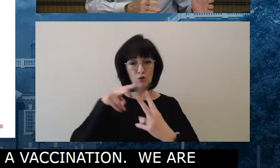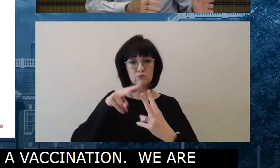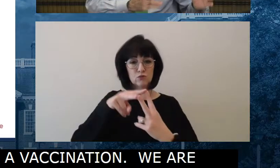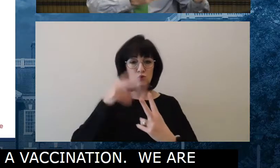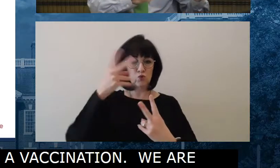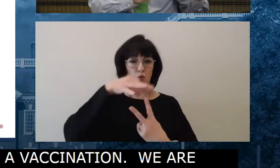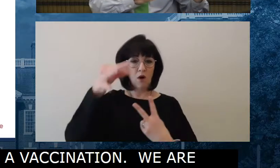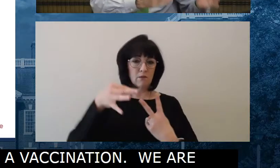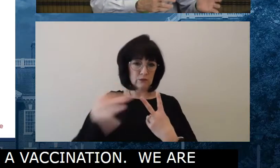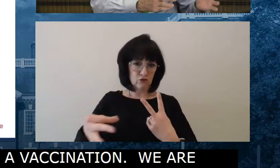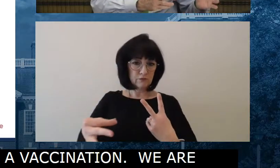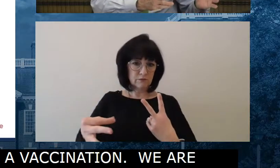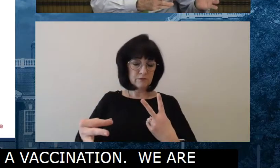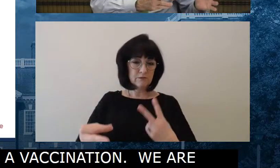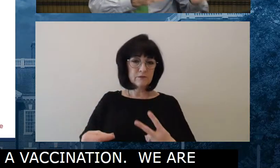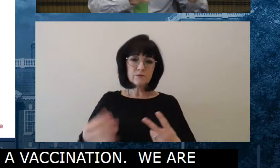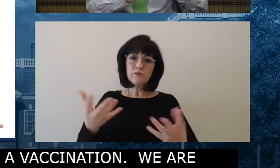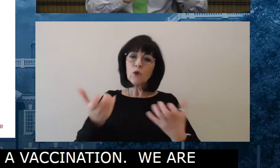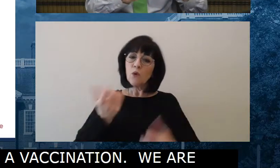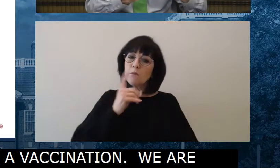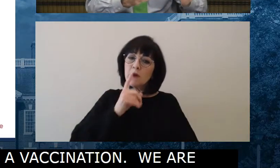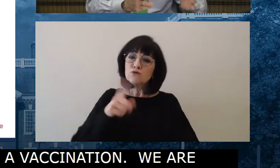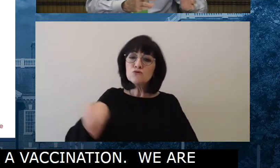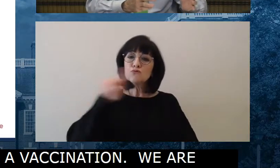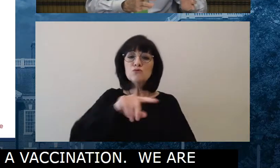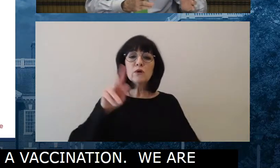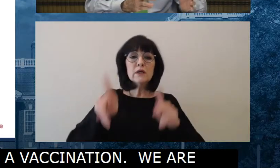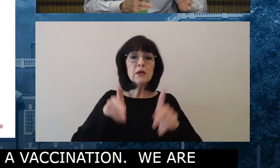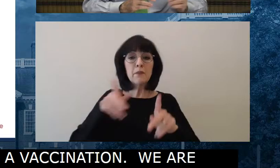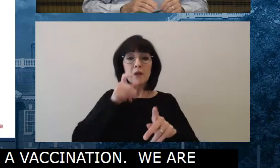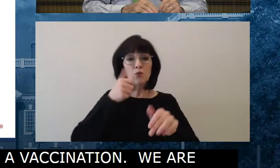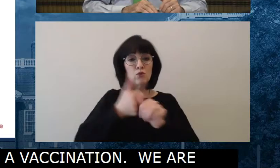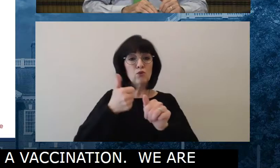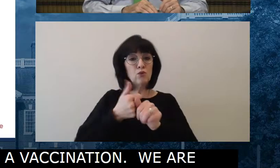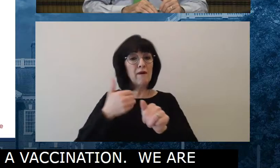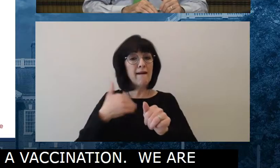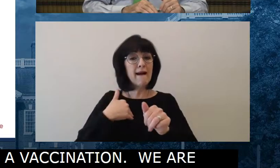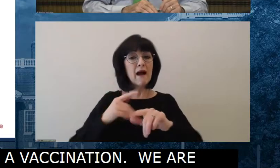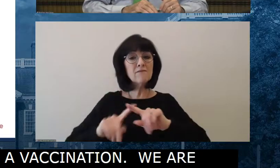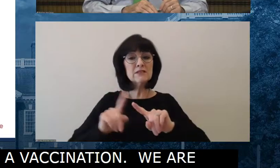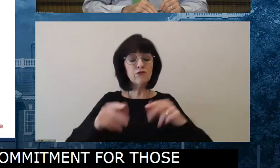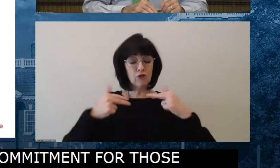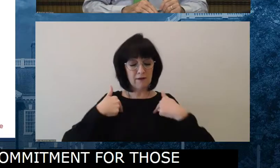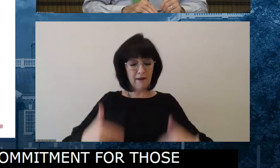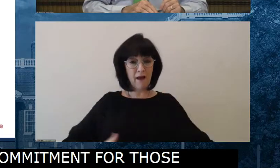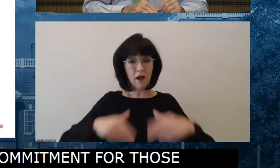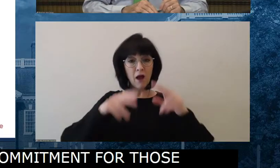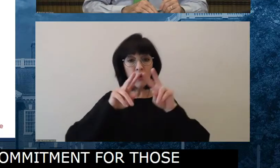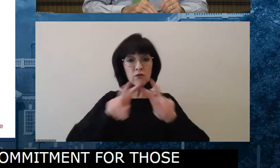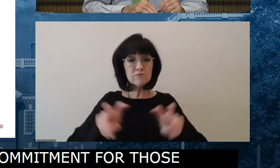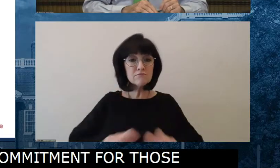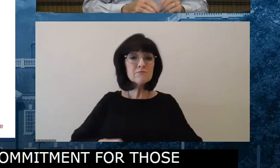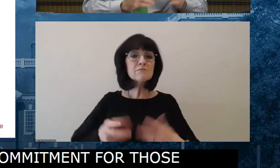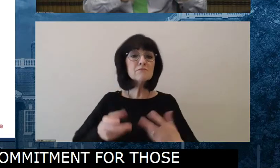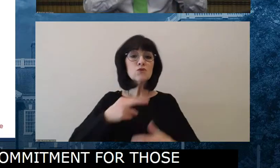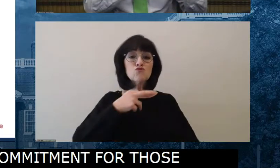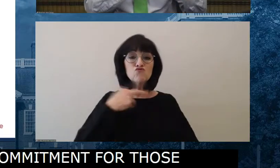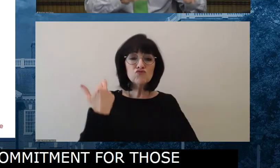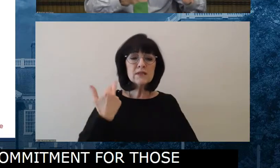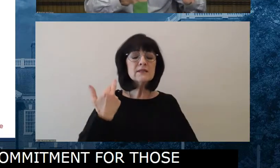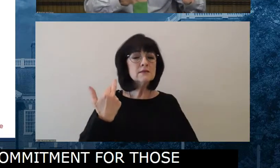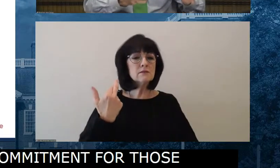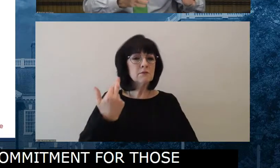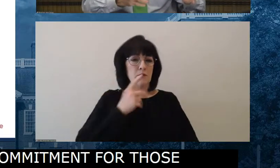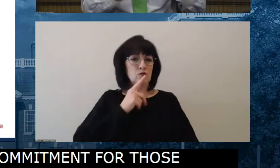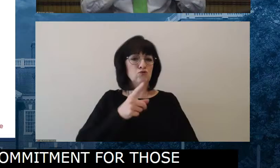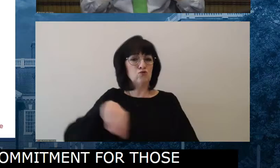risk through our healthcare providers and through hospitals. And we are also working with